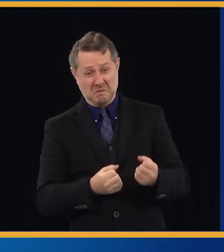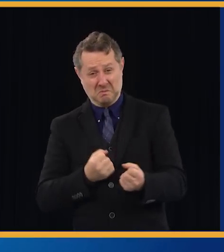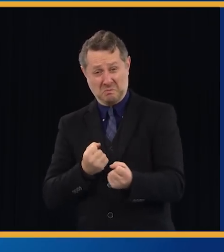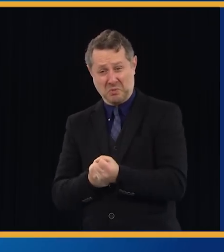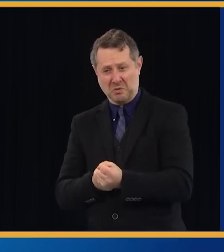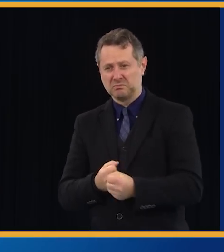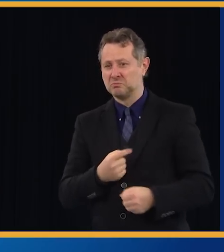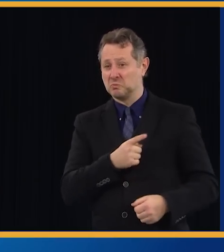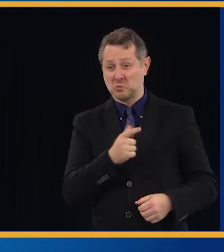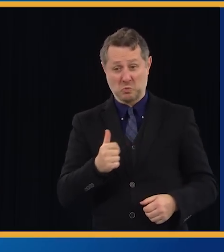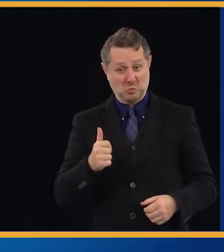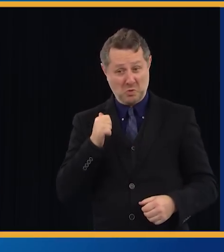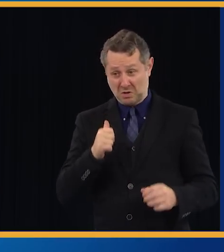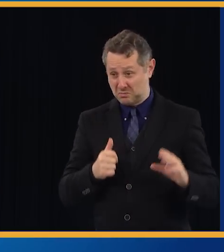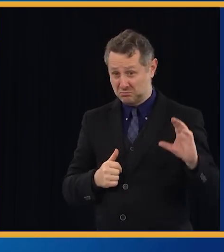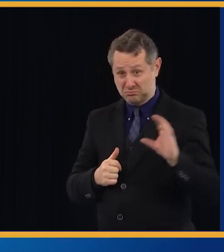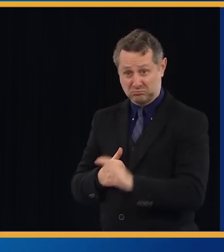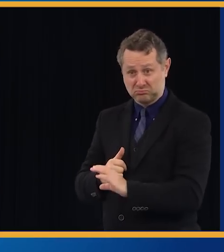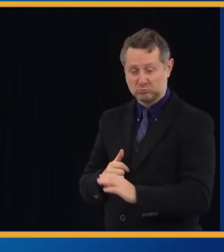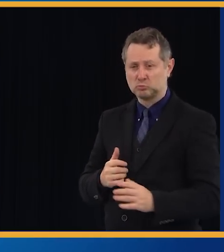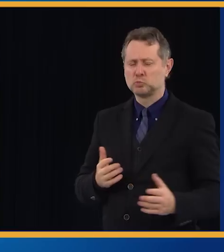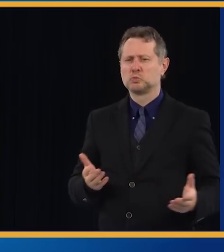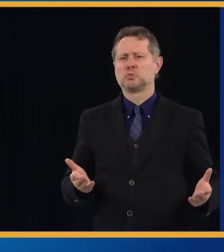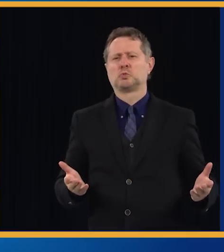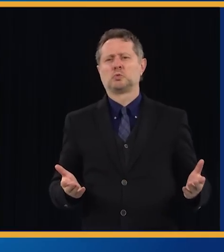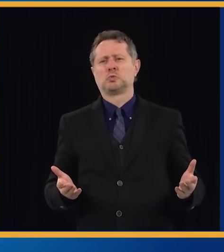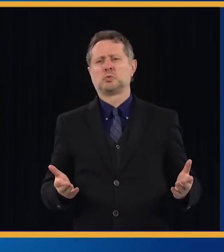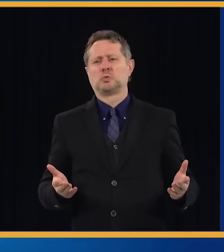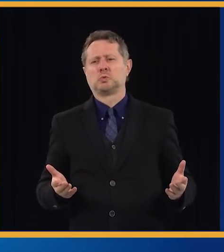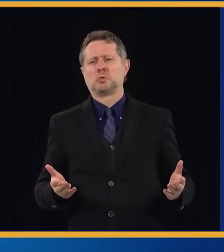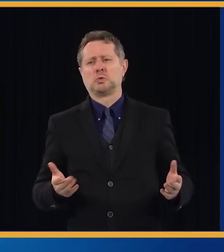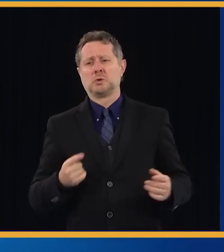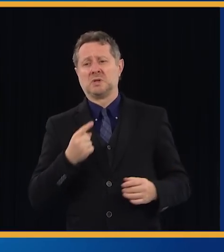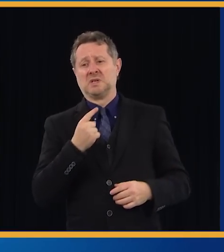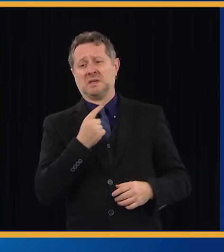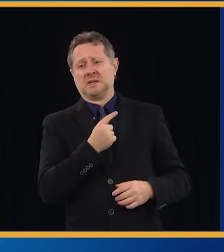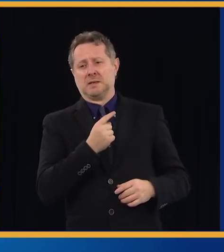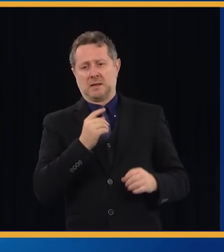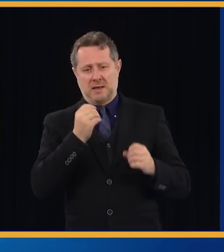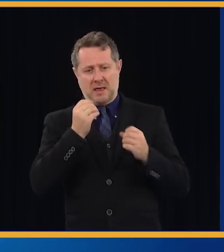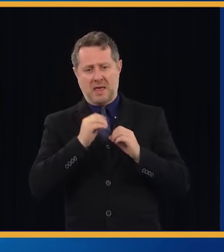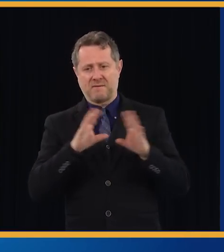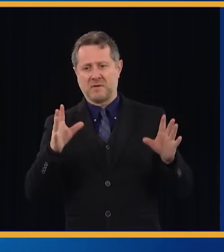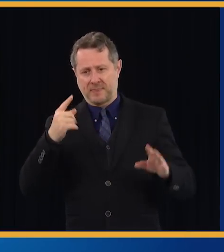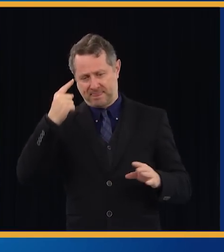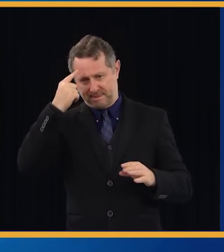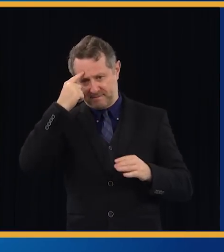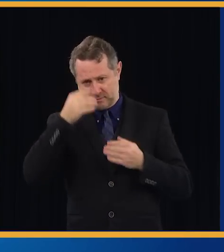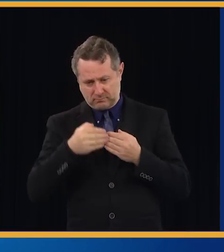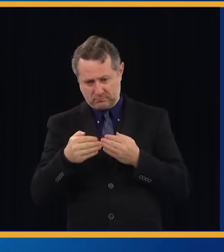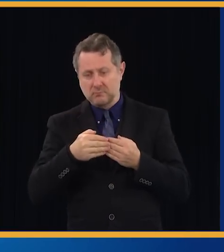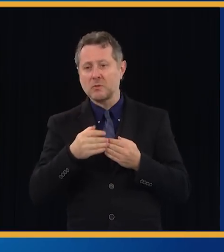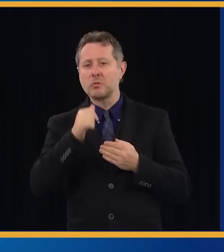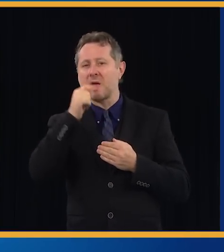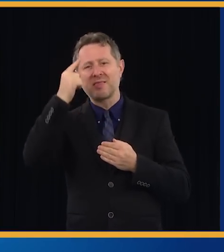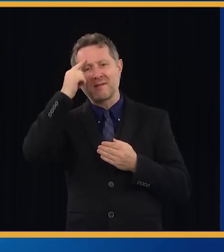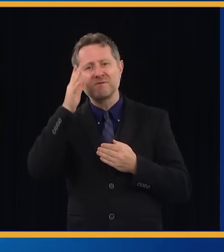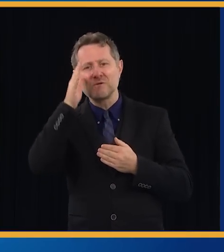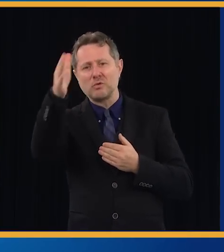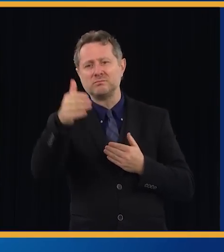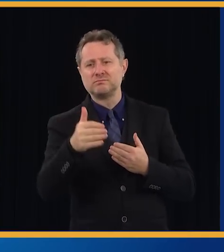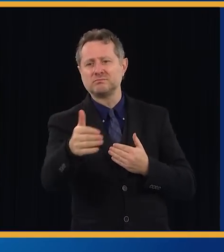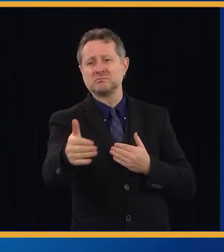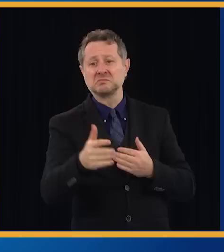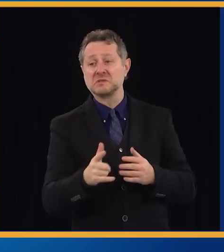local governments is incredibly short-sighted. They want to fund small business, fund the airlines, I understand